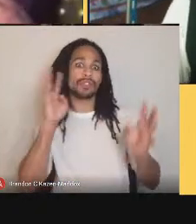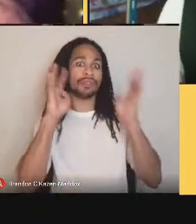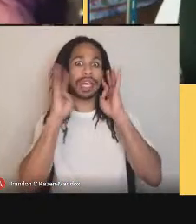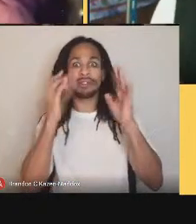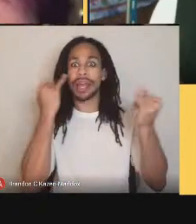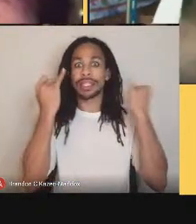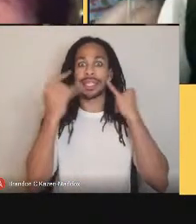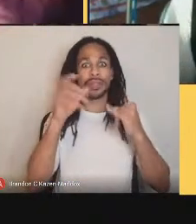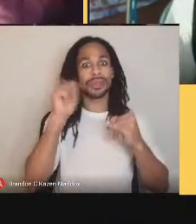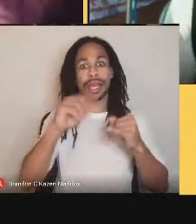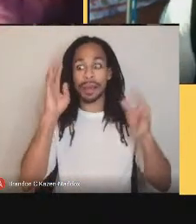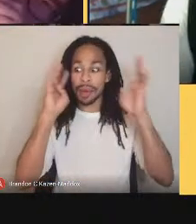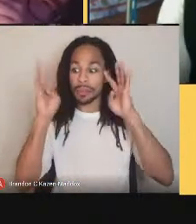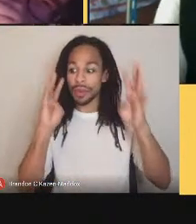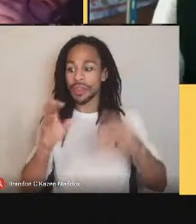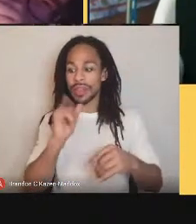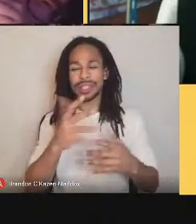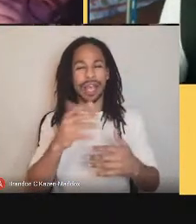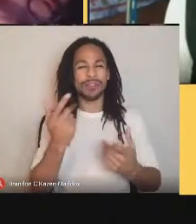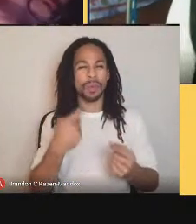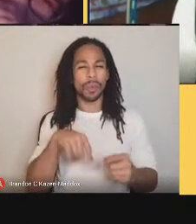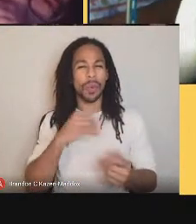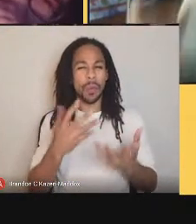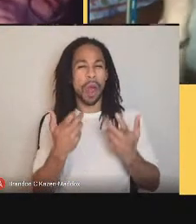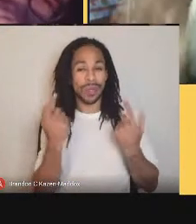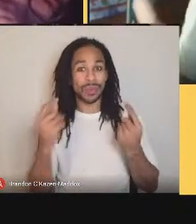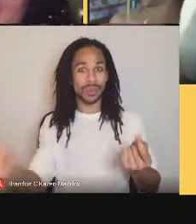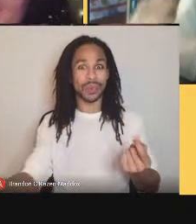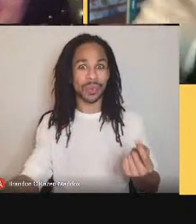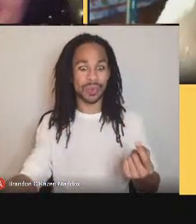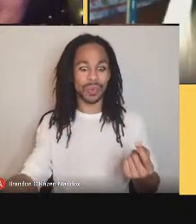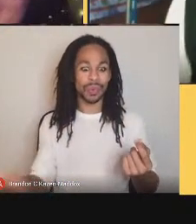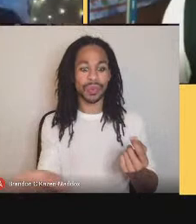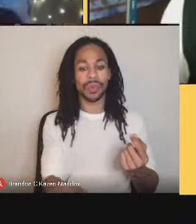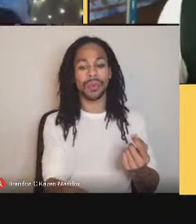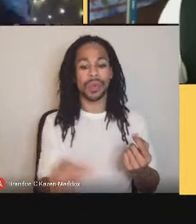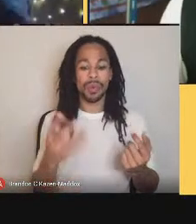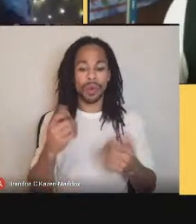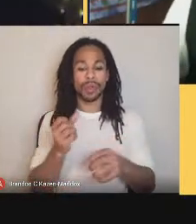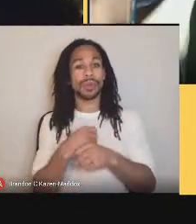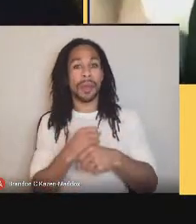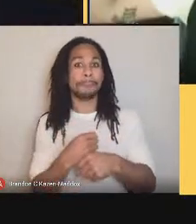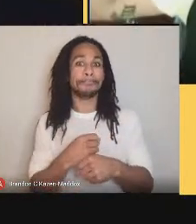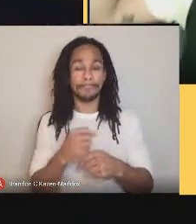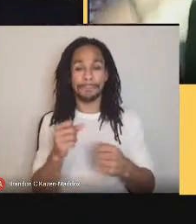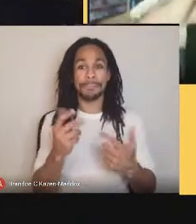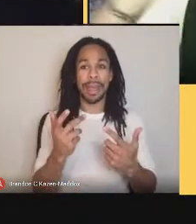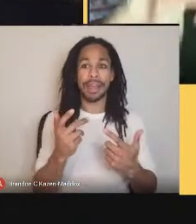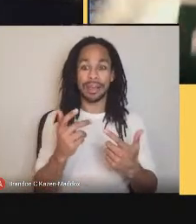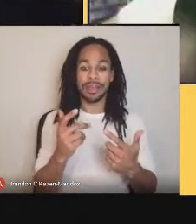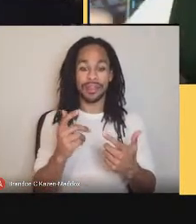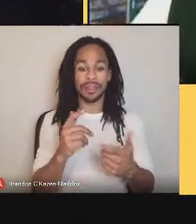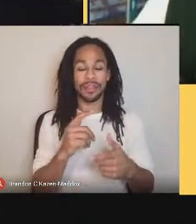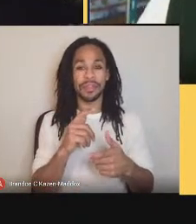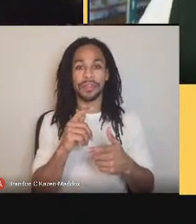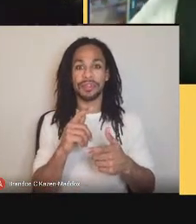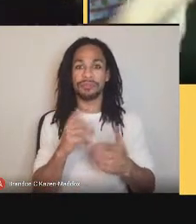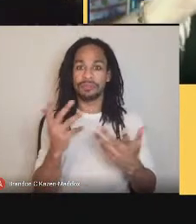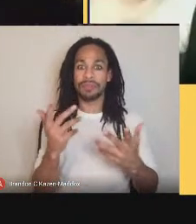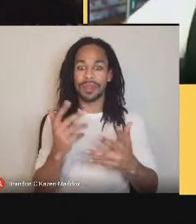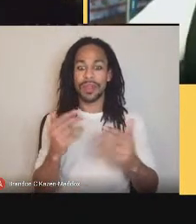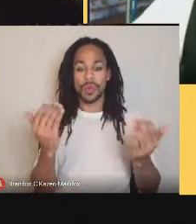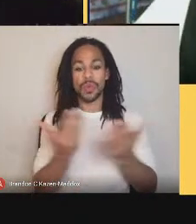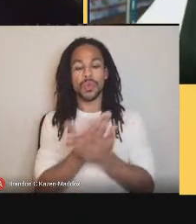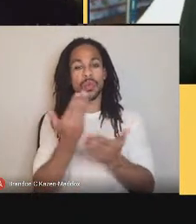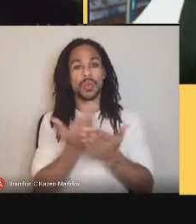right? Like, that's kind of what we wanted to do here was let's take these two or three themes and rebuild them, all